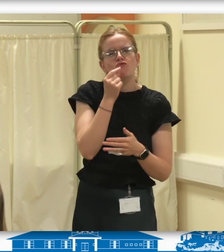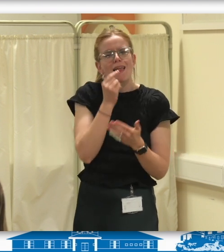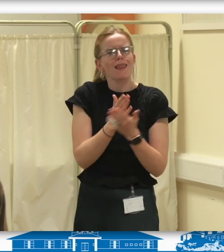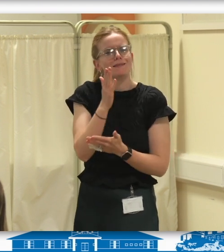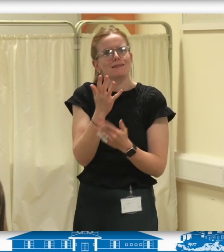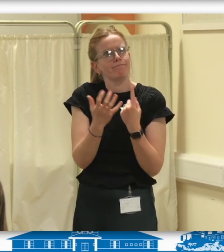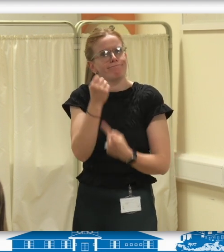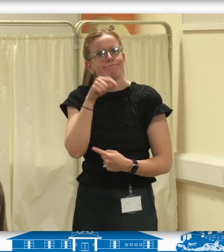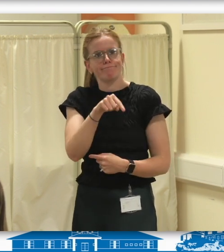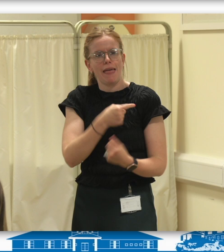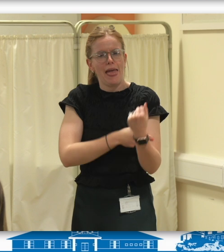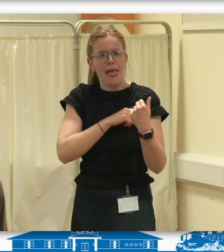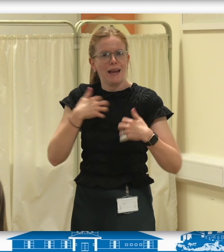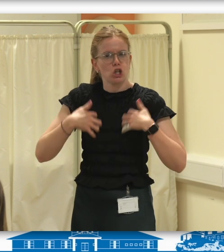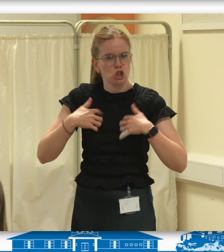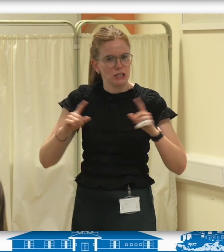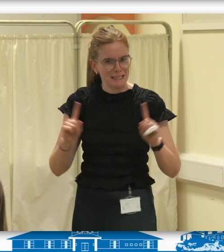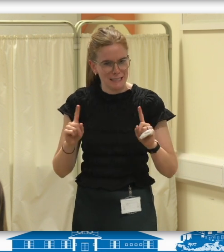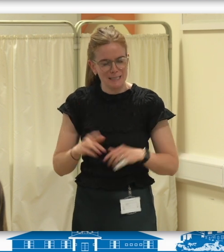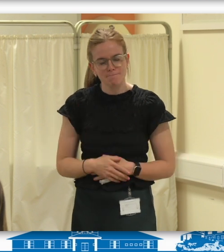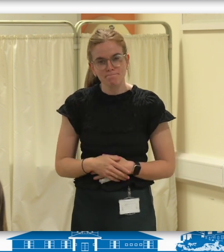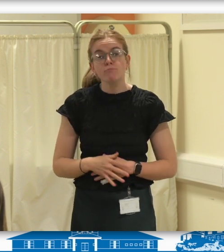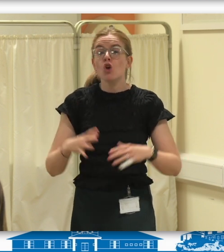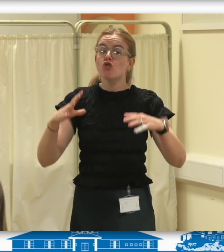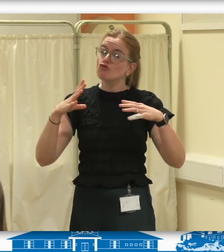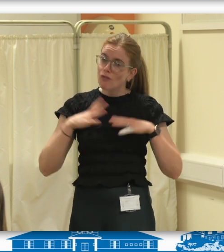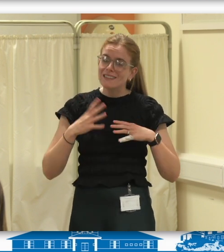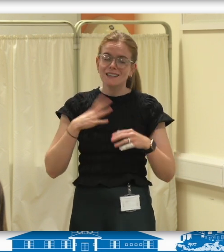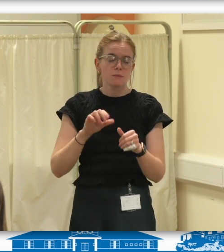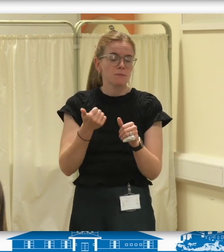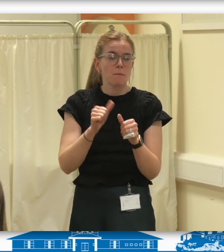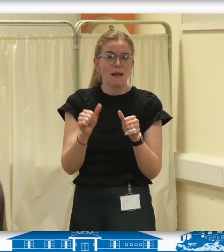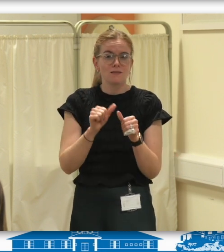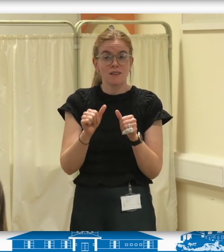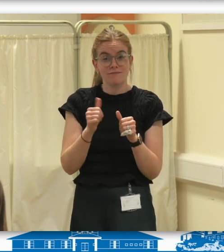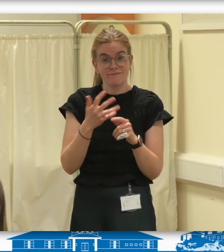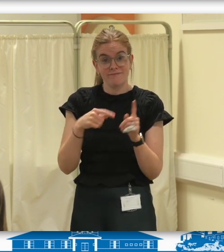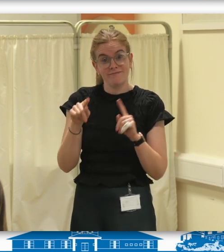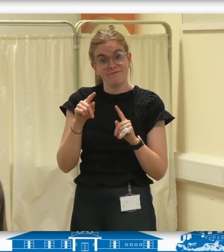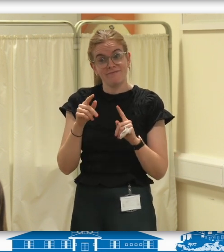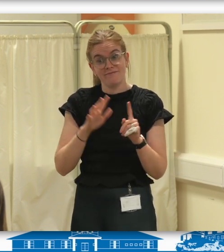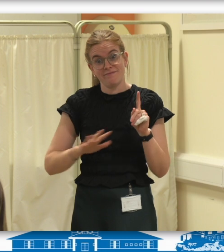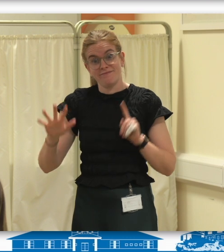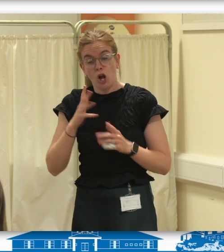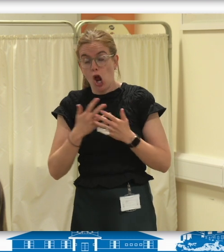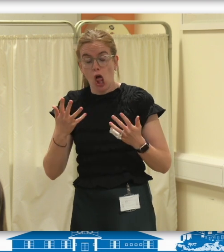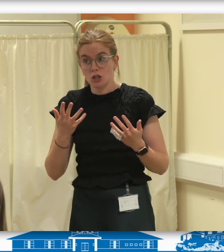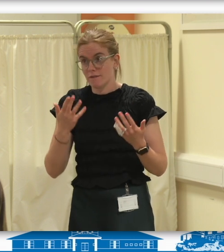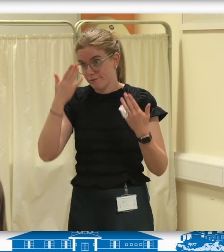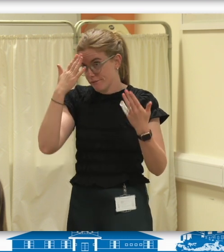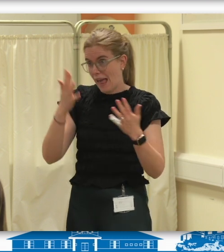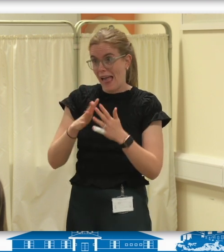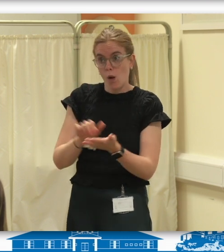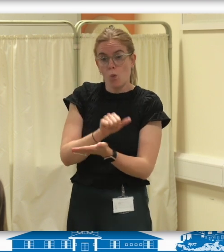Rest needs to be effective. Many people in the Western world don't seem to know how to rest well. It's not something we're taught at